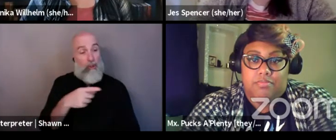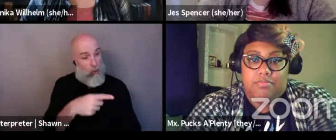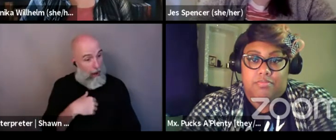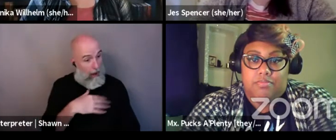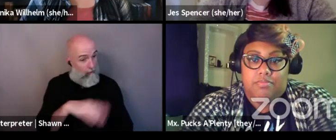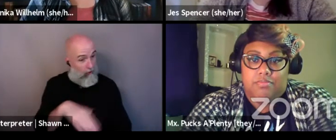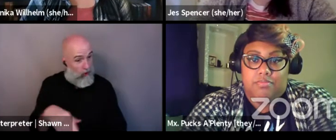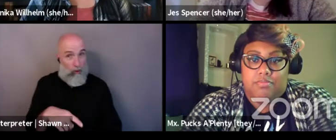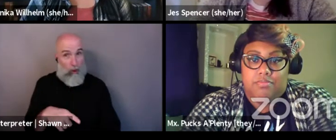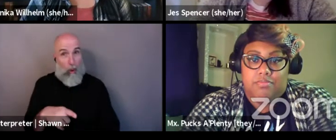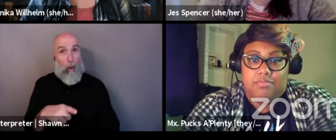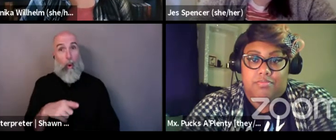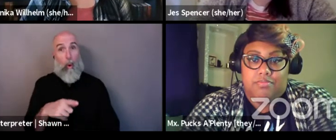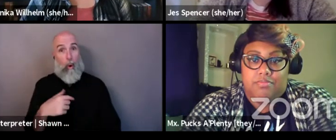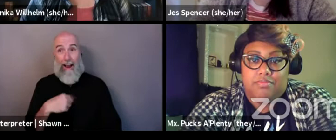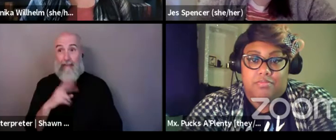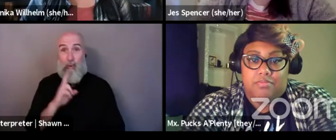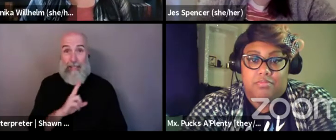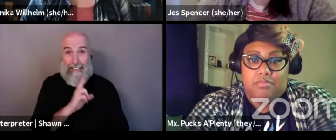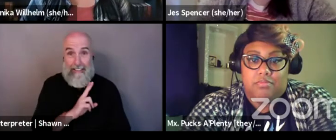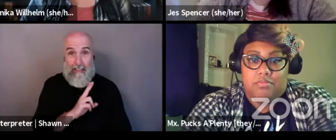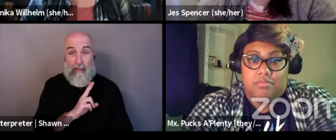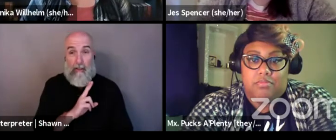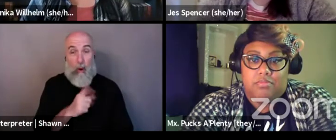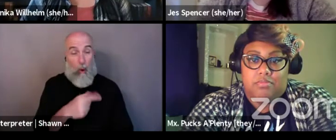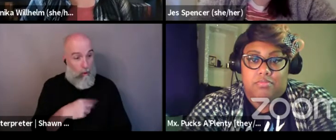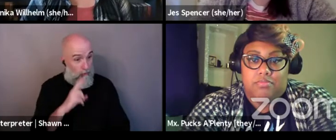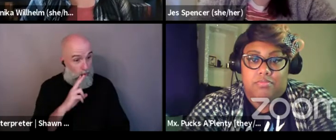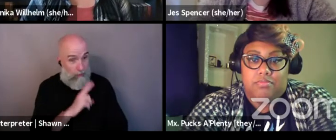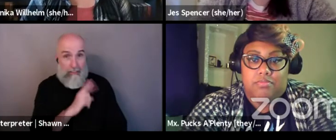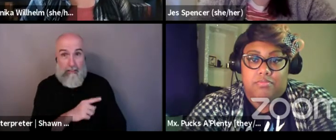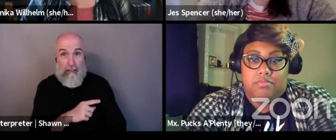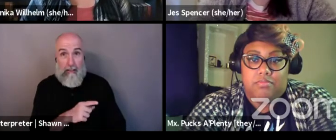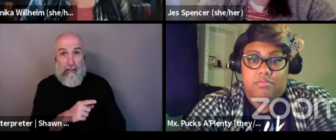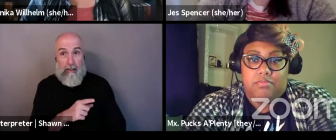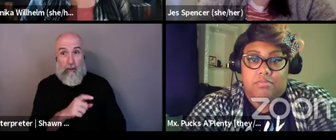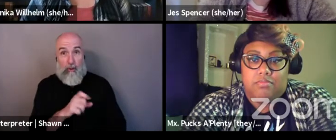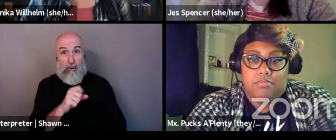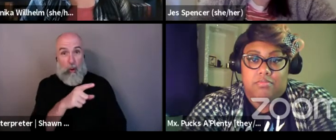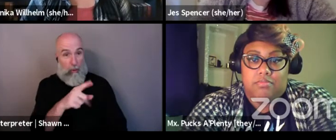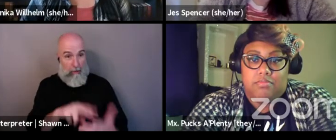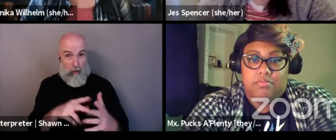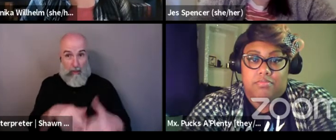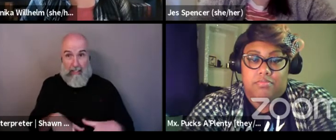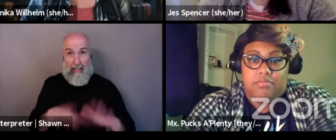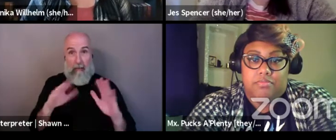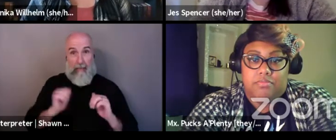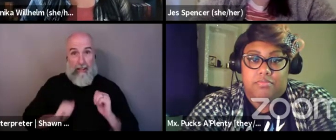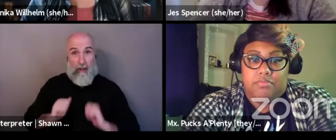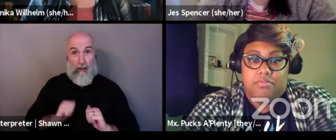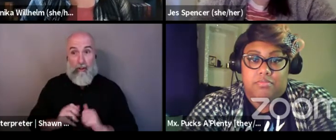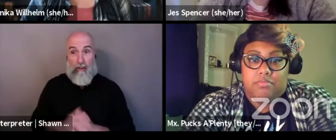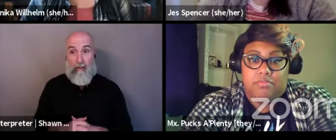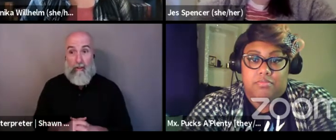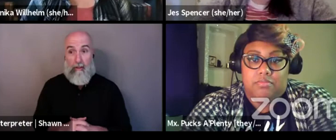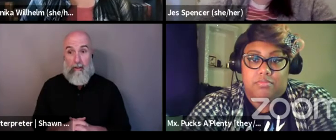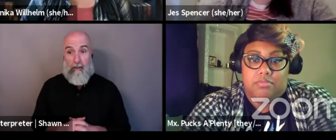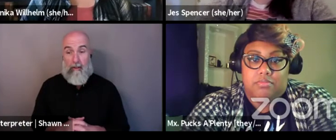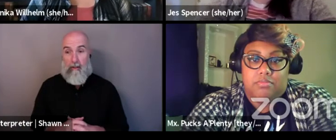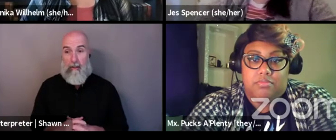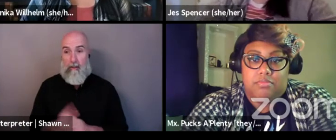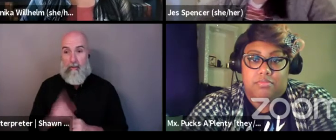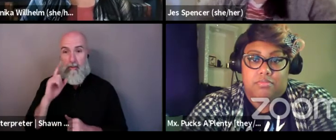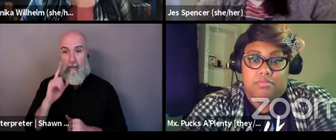and especially you had, I have twins. You have twins? Well, you're going to, I'll be like, so you're going to give up theater, right? You're done, right? That's it,